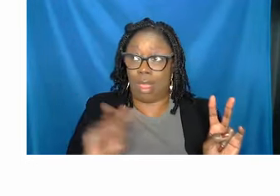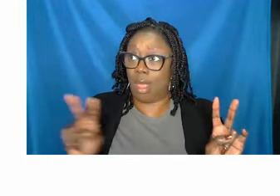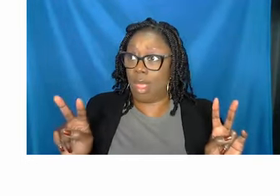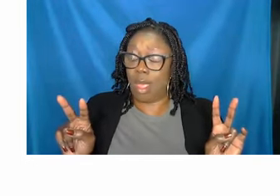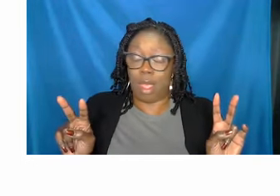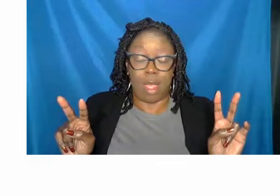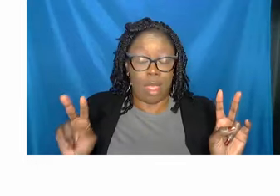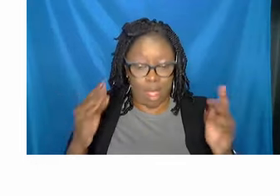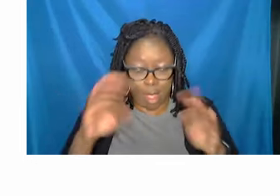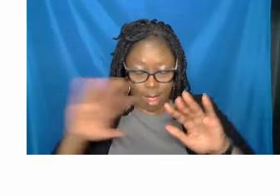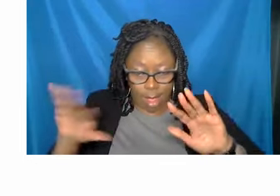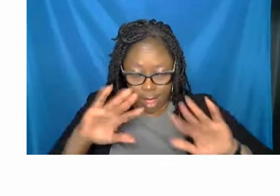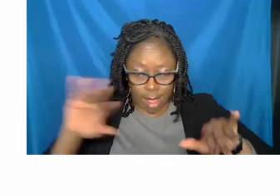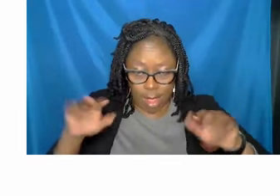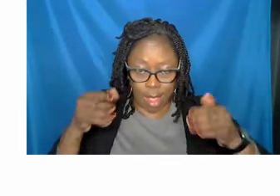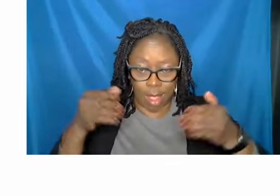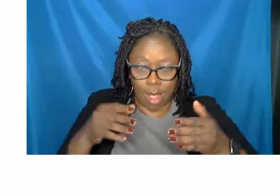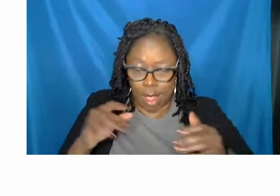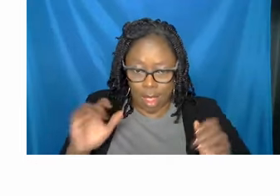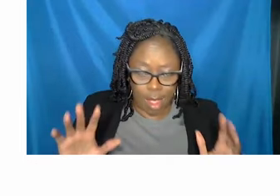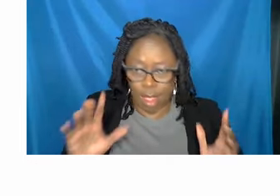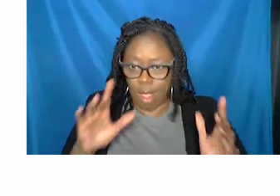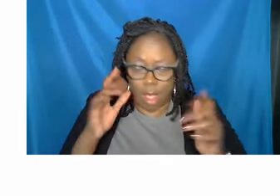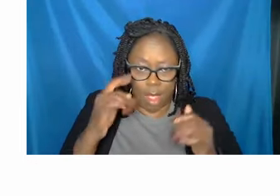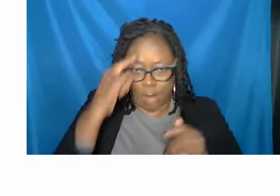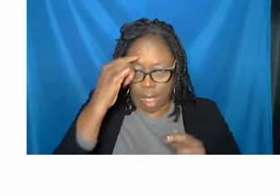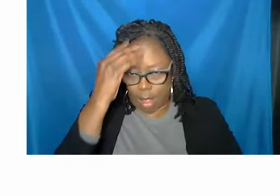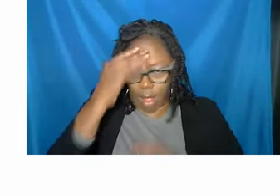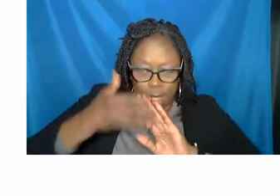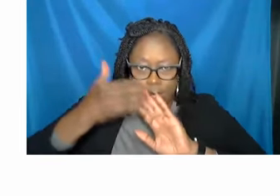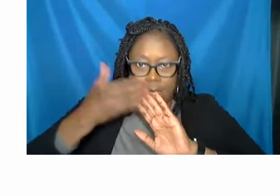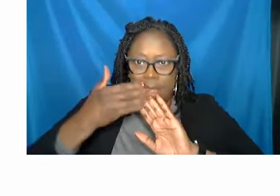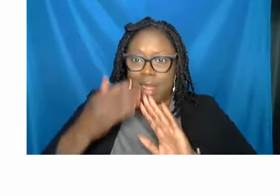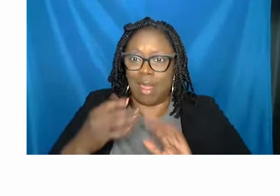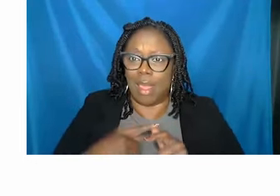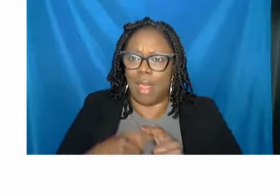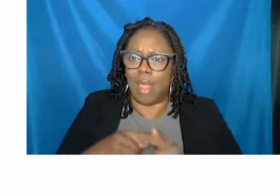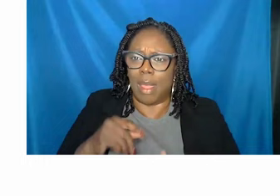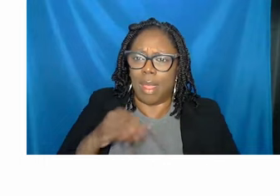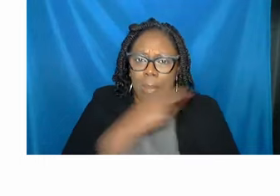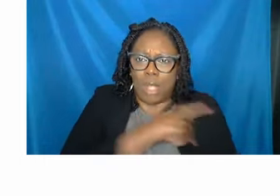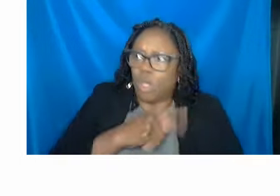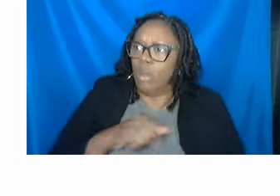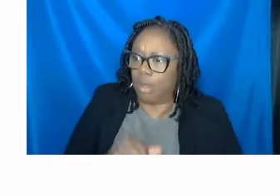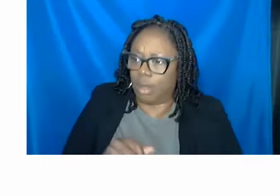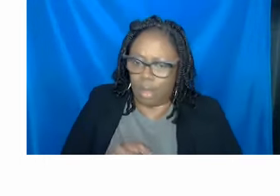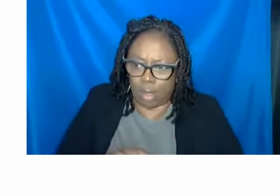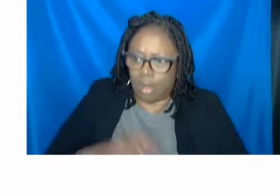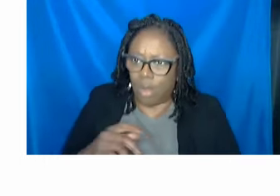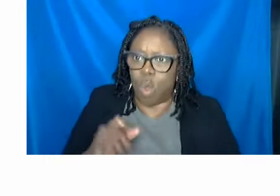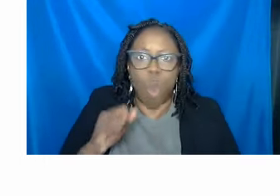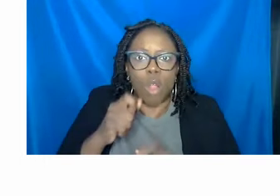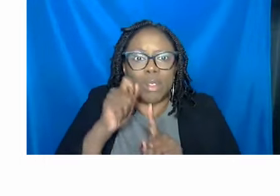to kind of sort this all through. And then the patient starts joking a little bit, you know, light appropriate